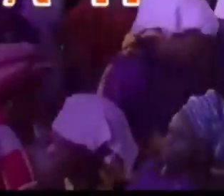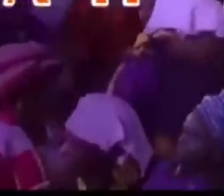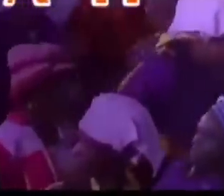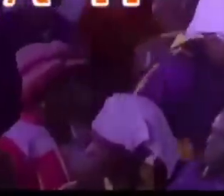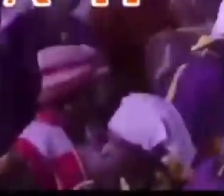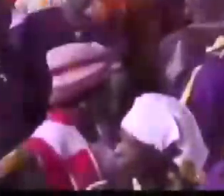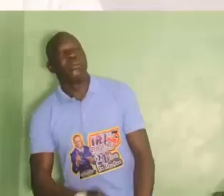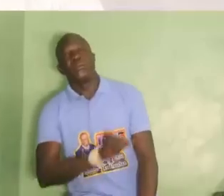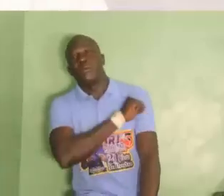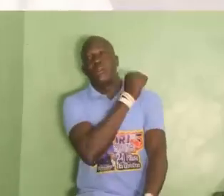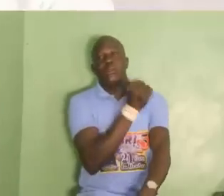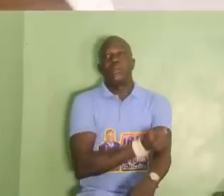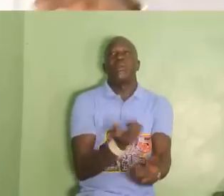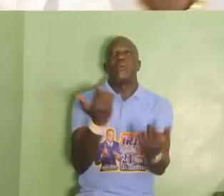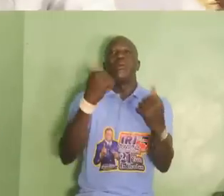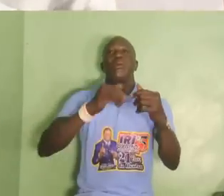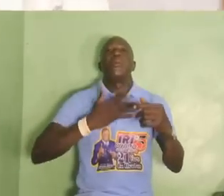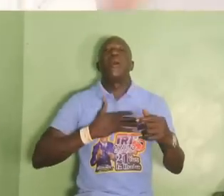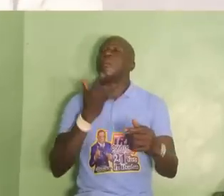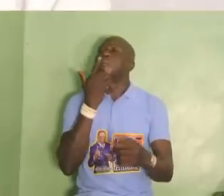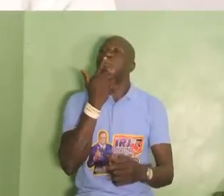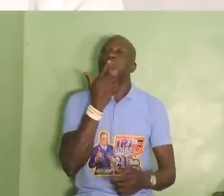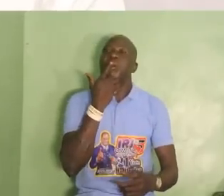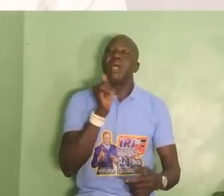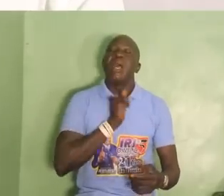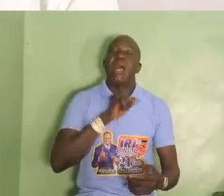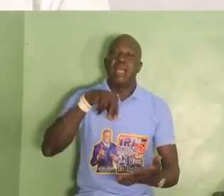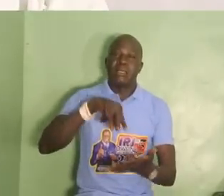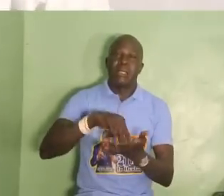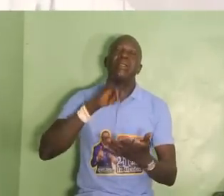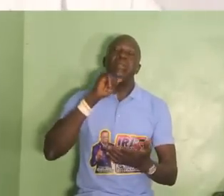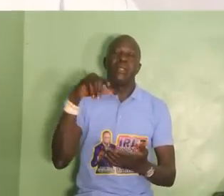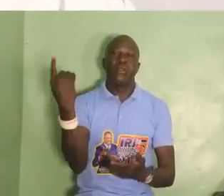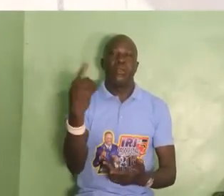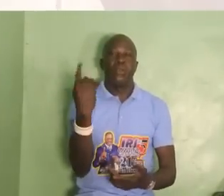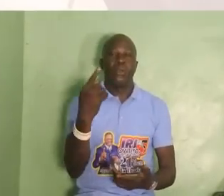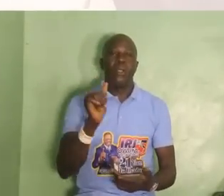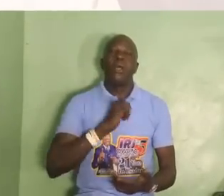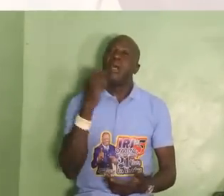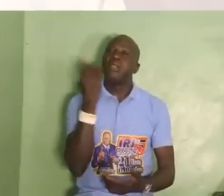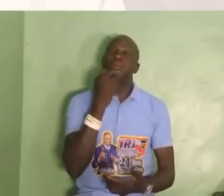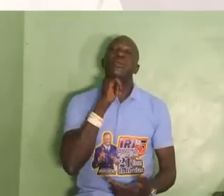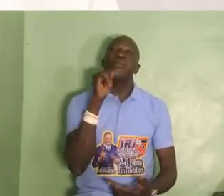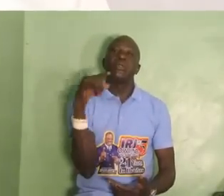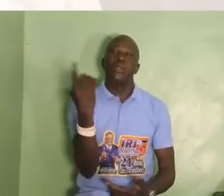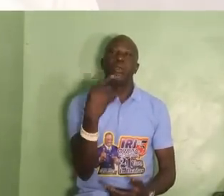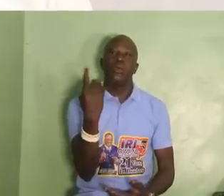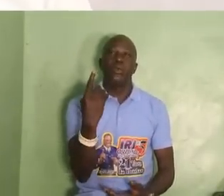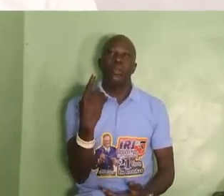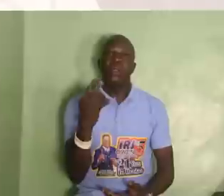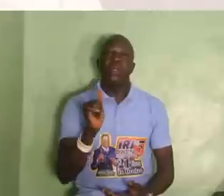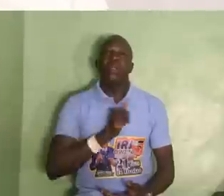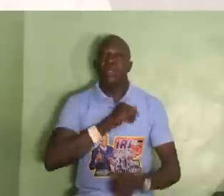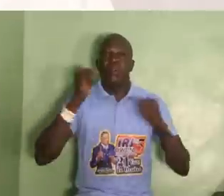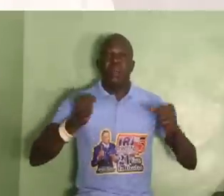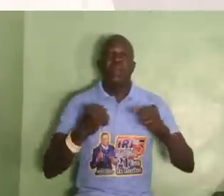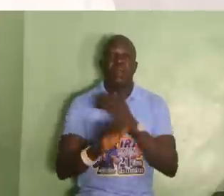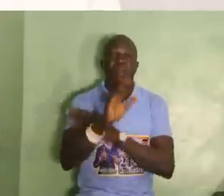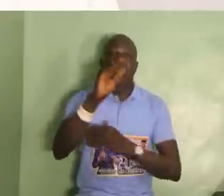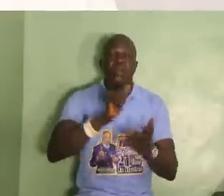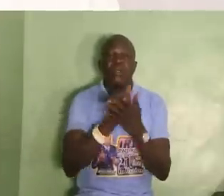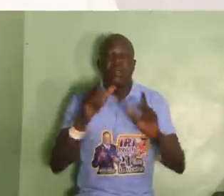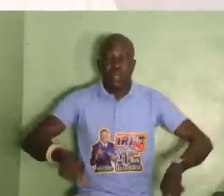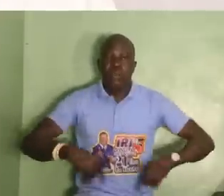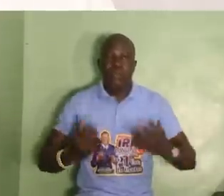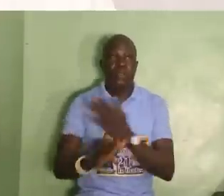ti emi awon wole spirit of the prophet agbara israel man in israel mo duro mi o mo da duro I stand not alone